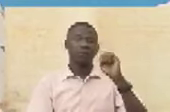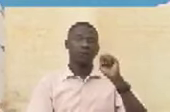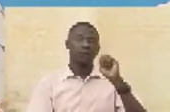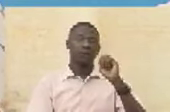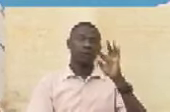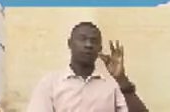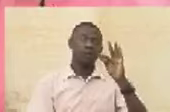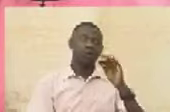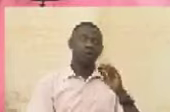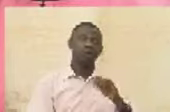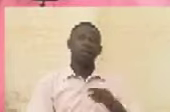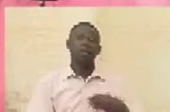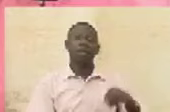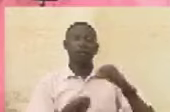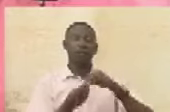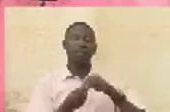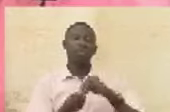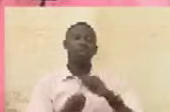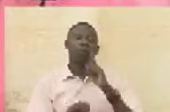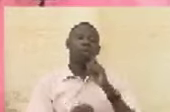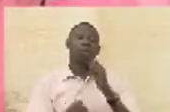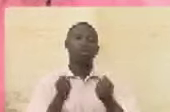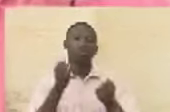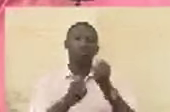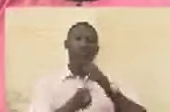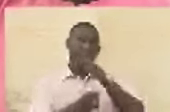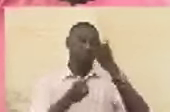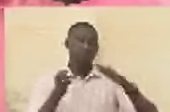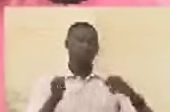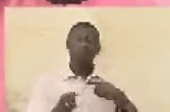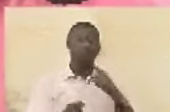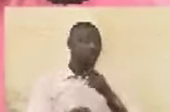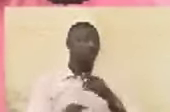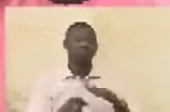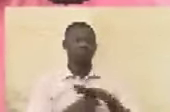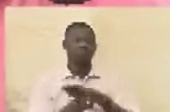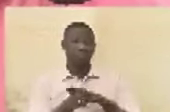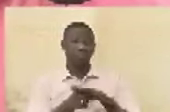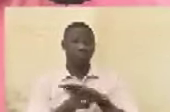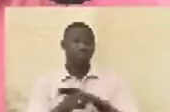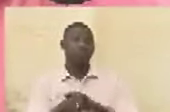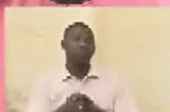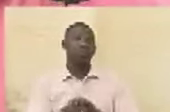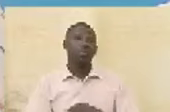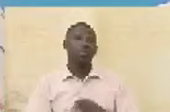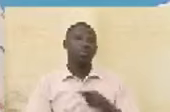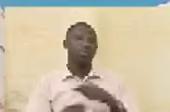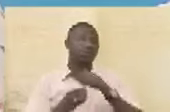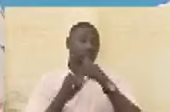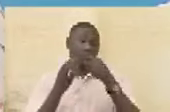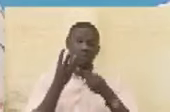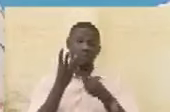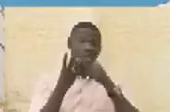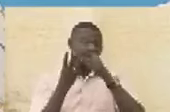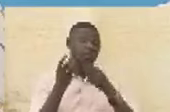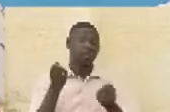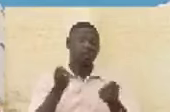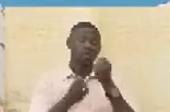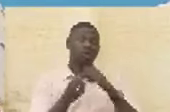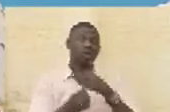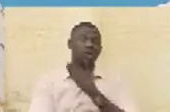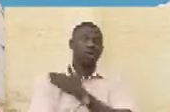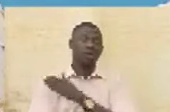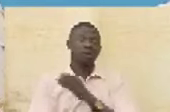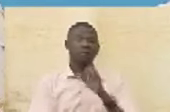Plus one truck. That one was also filled. What about the Sintet? These are the vehicles that left Sintet